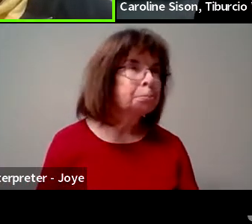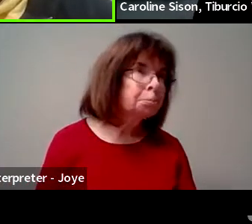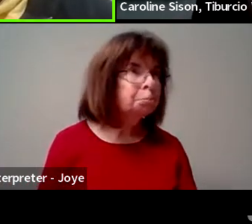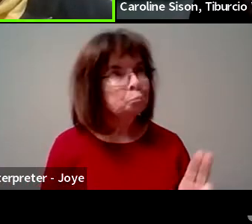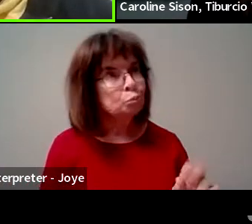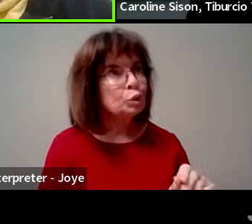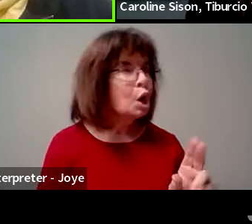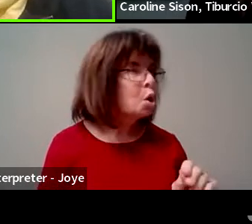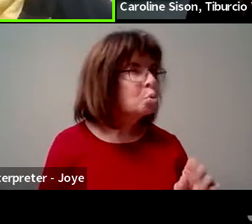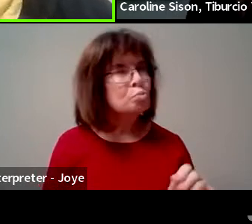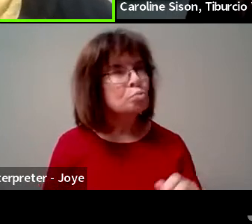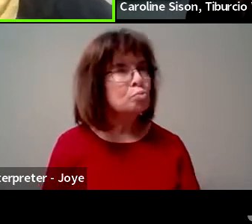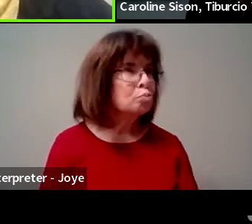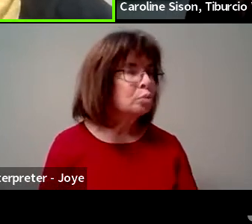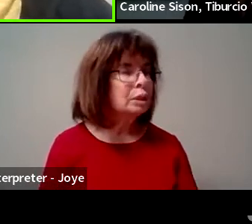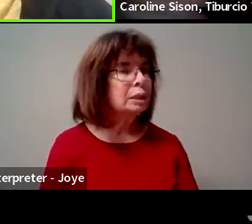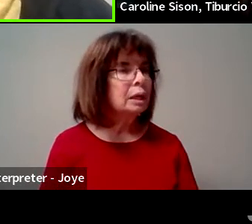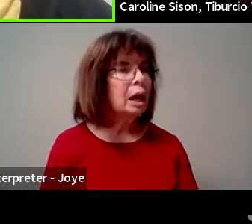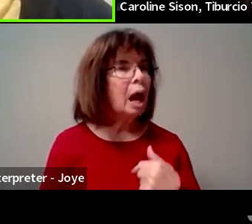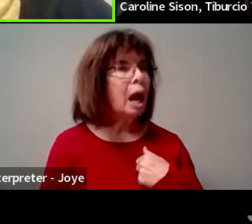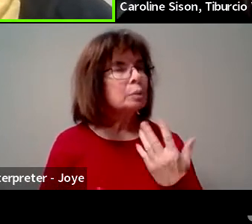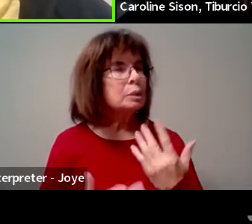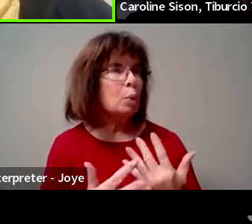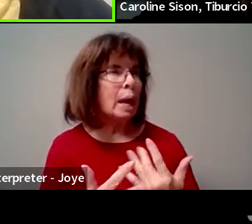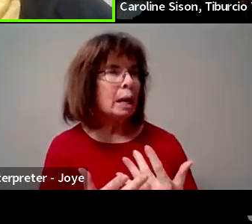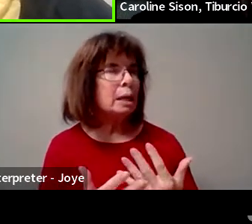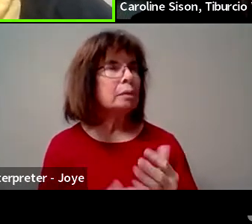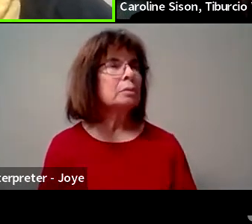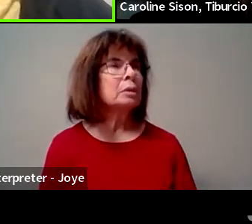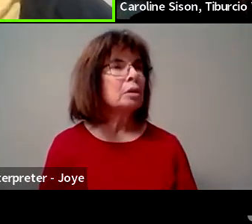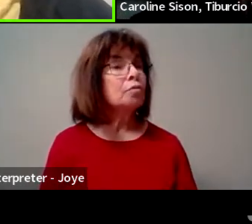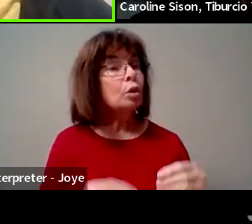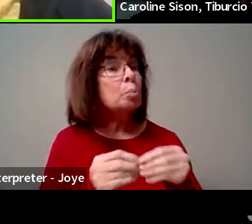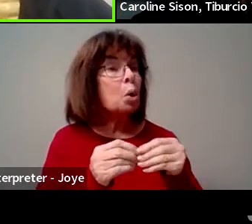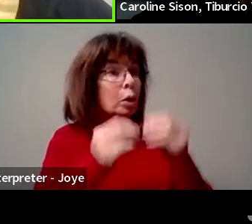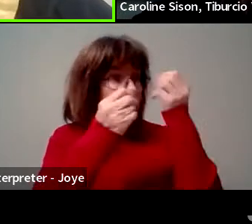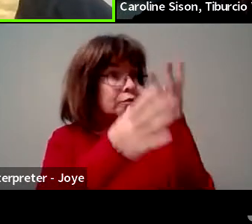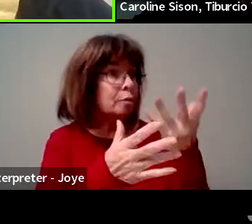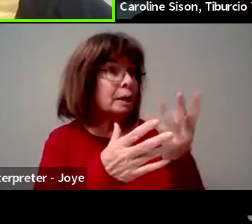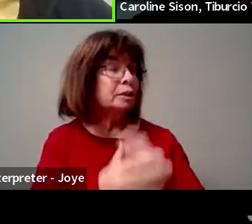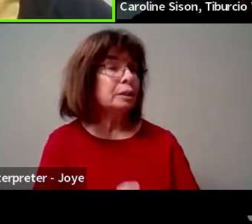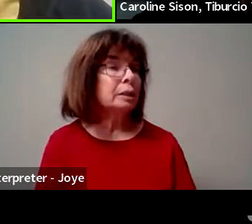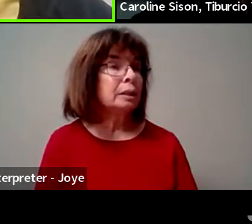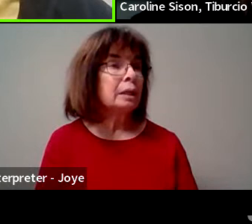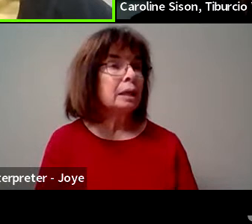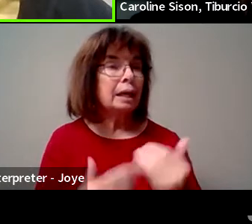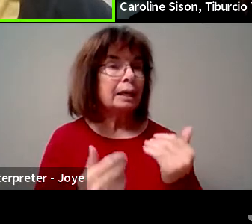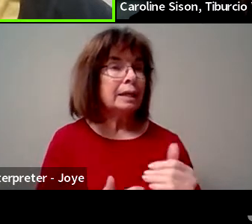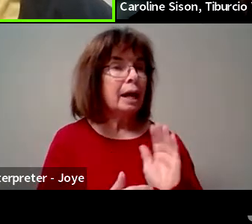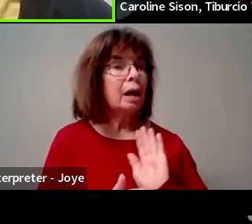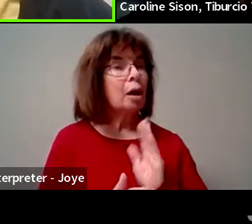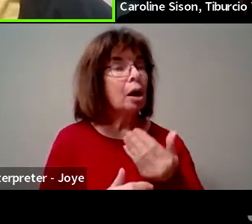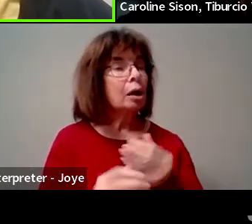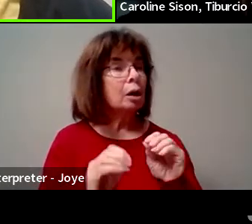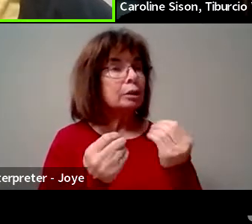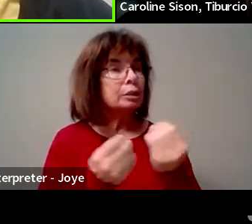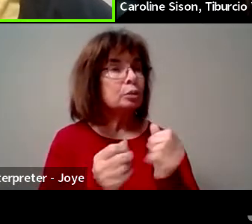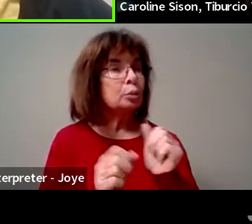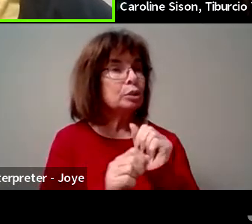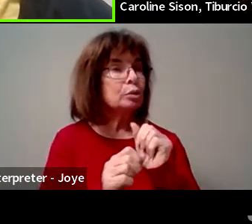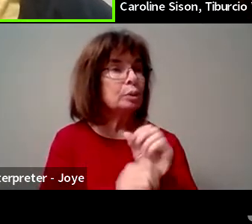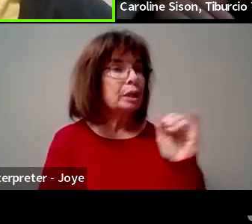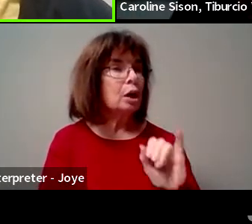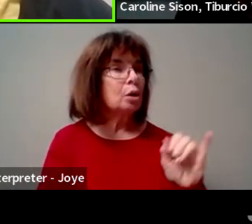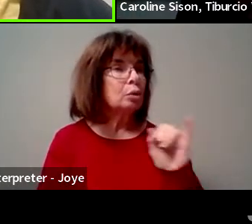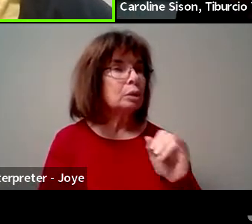No, just, I was waiting on more information, and now our organization works along with the Oakland Frontline